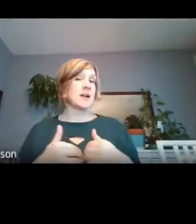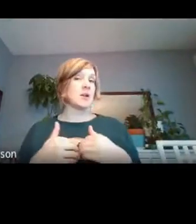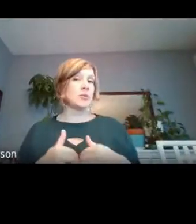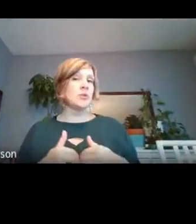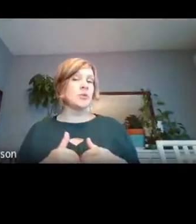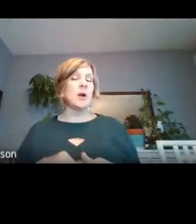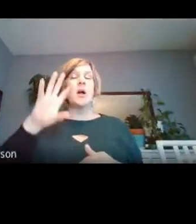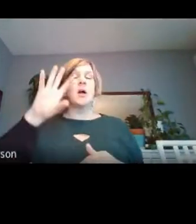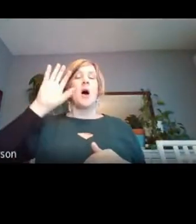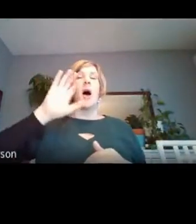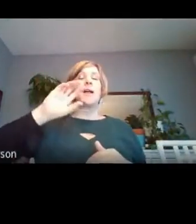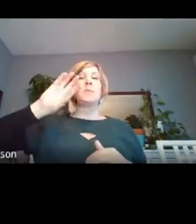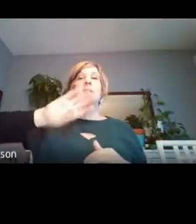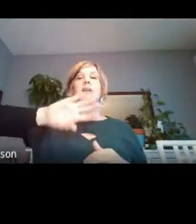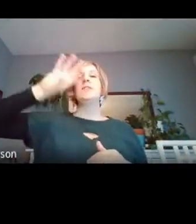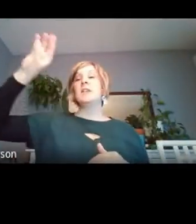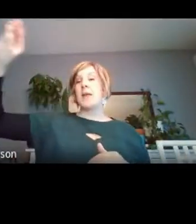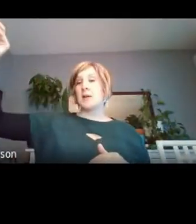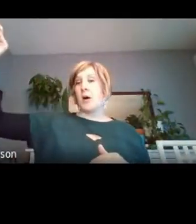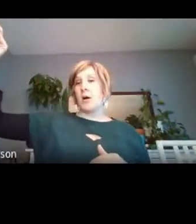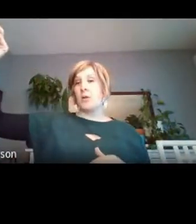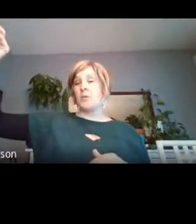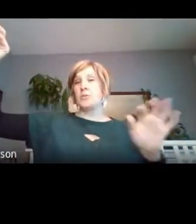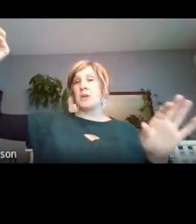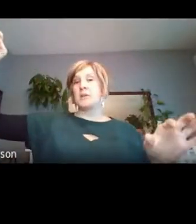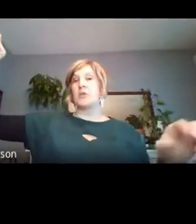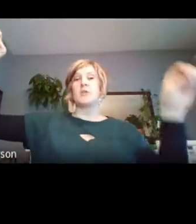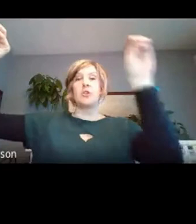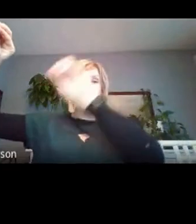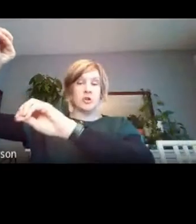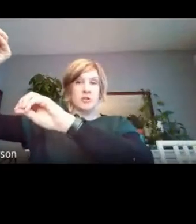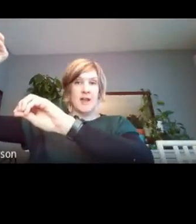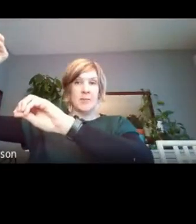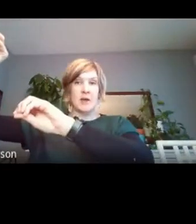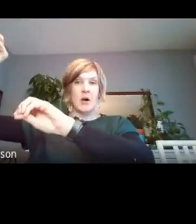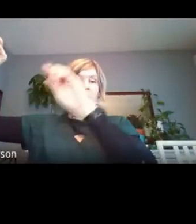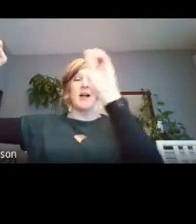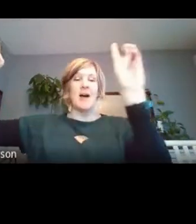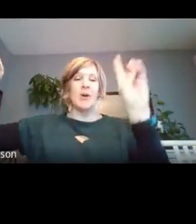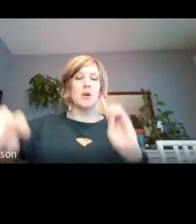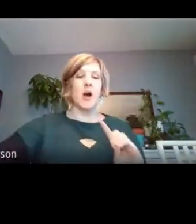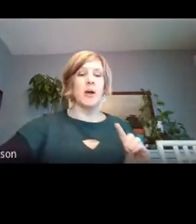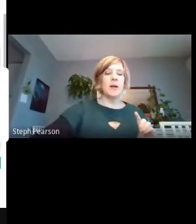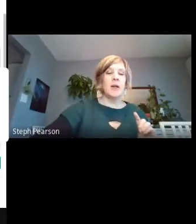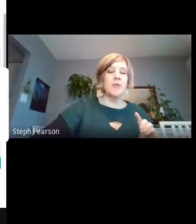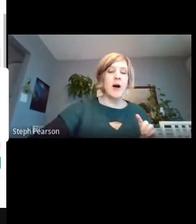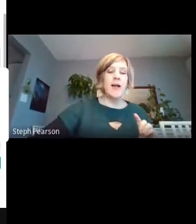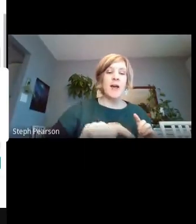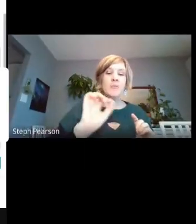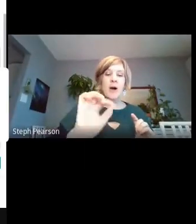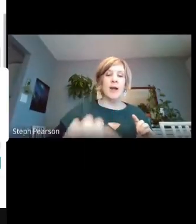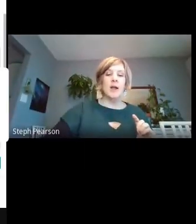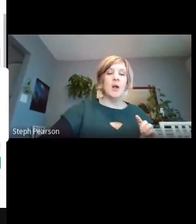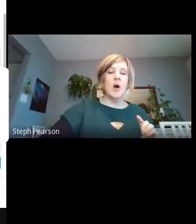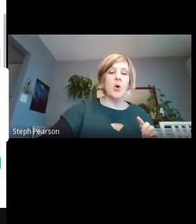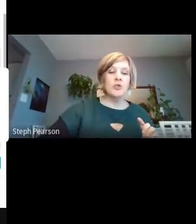into that second room i am leaving the main call which means students could return to that main call however comma if i